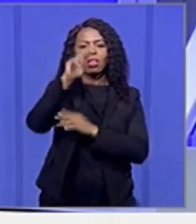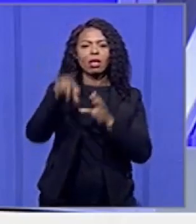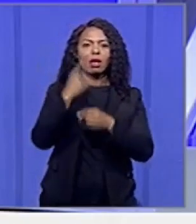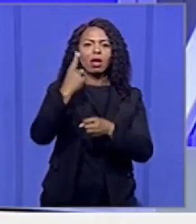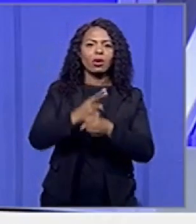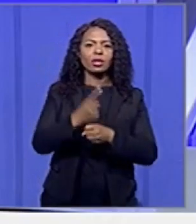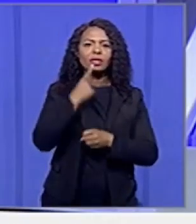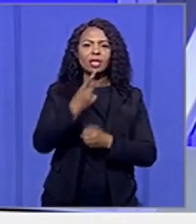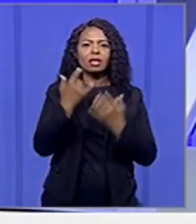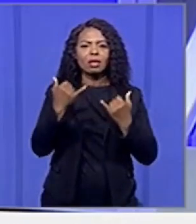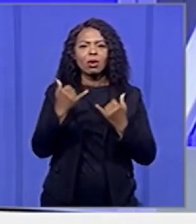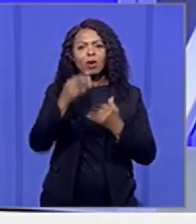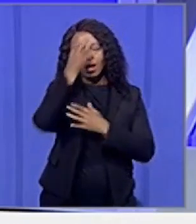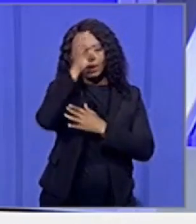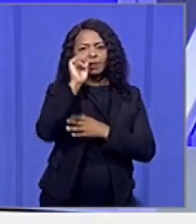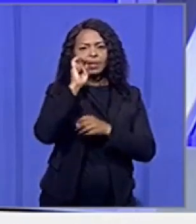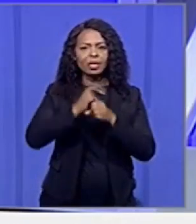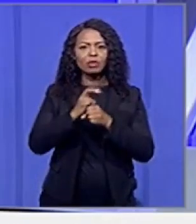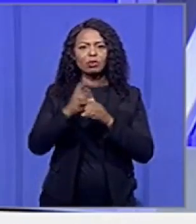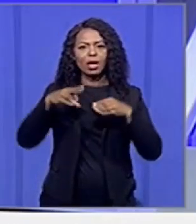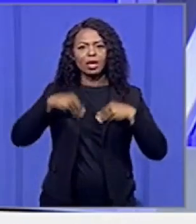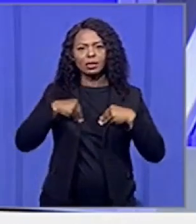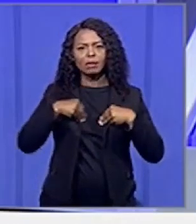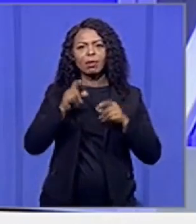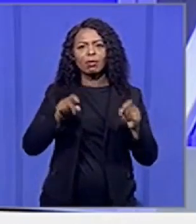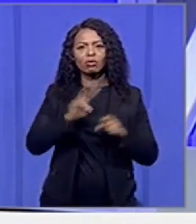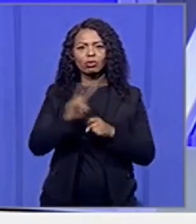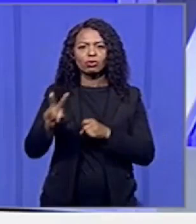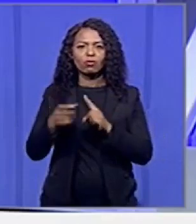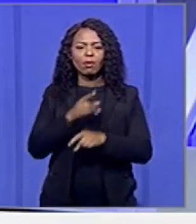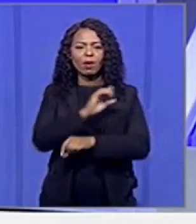o amogele bafaladi ba Afghanistan ba 22.